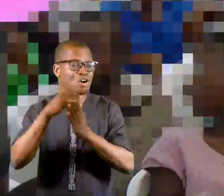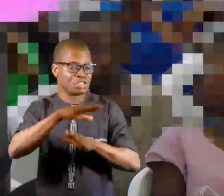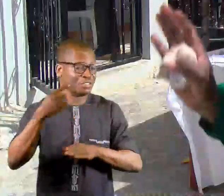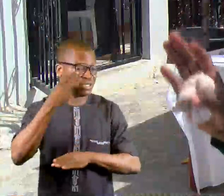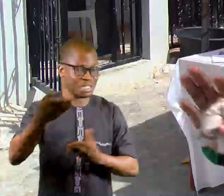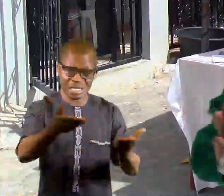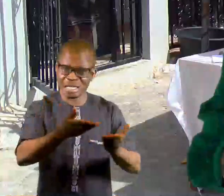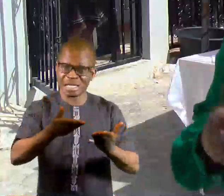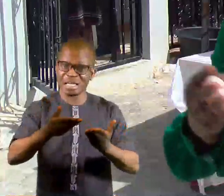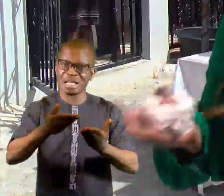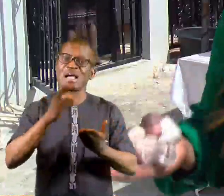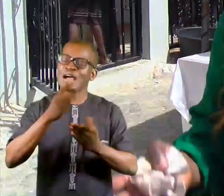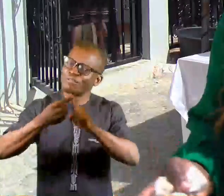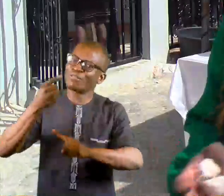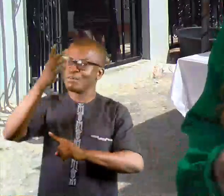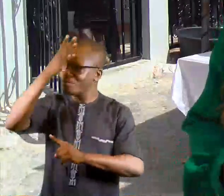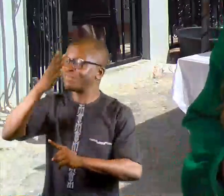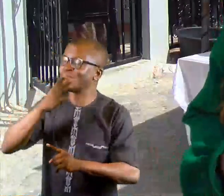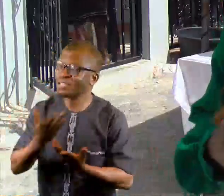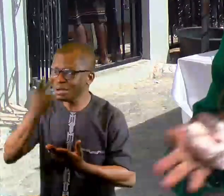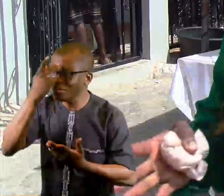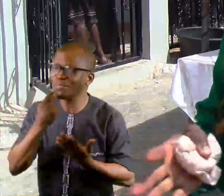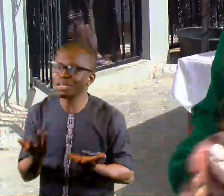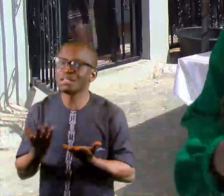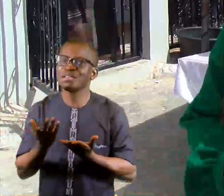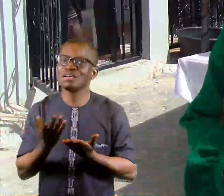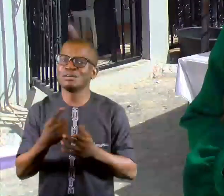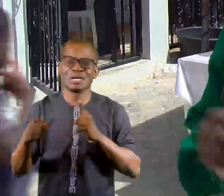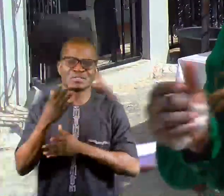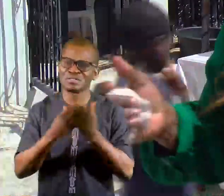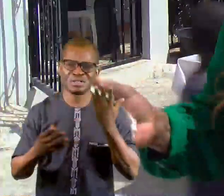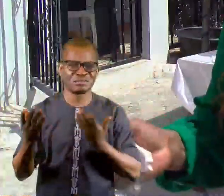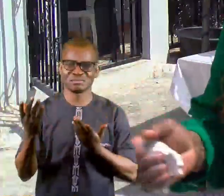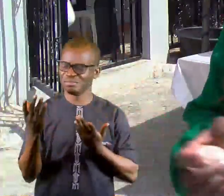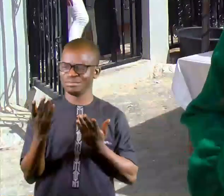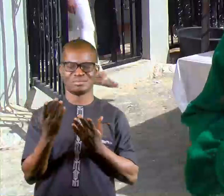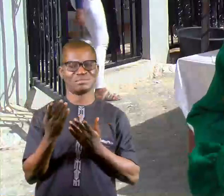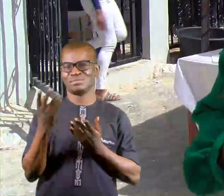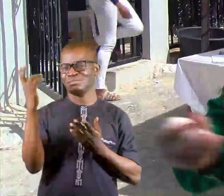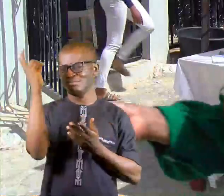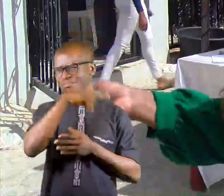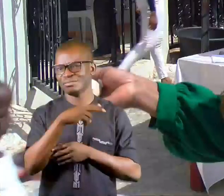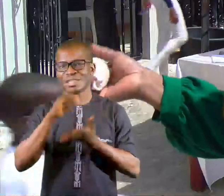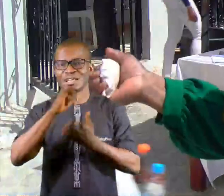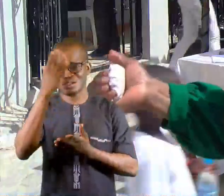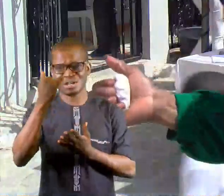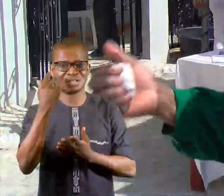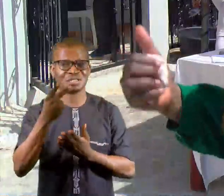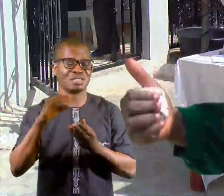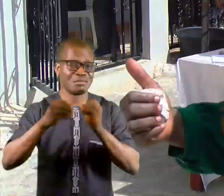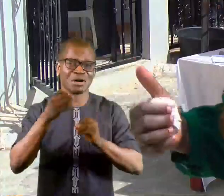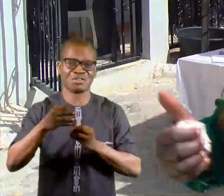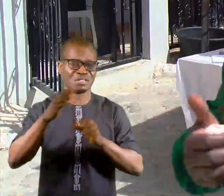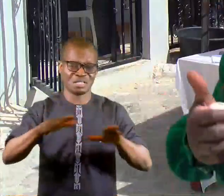the children you see here today came from parents, and some of our parents have been a little bit careless, and that is why we find this number